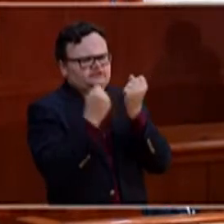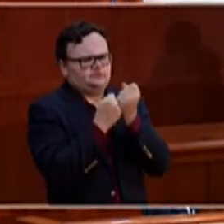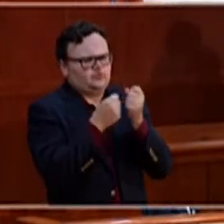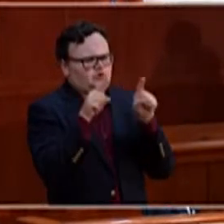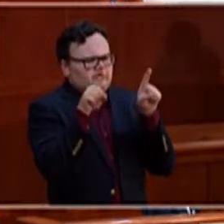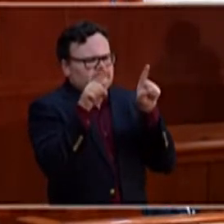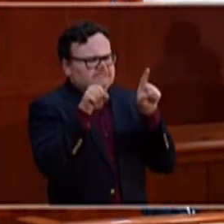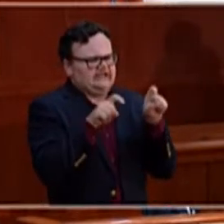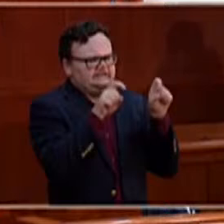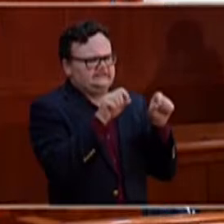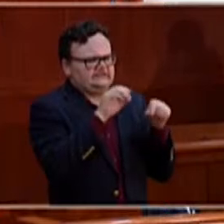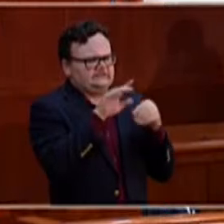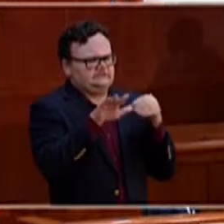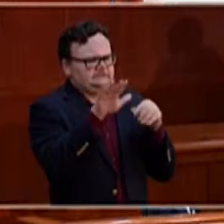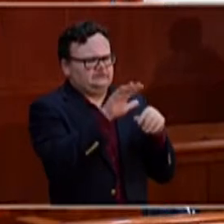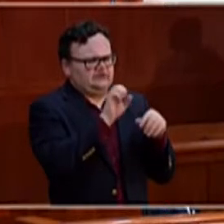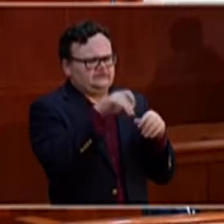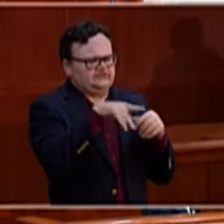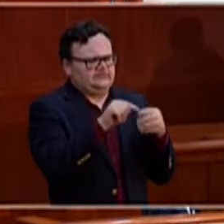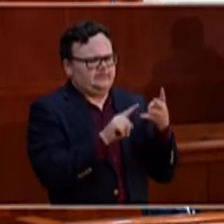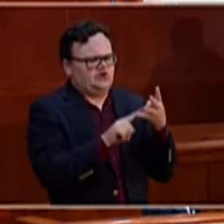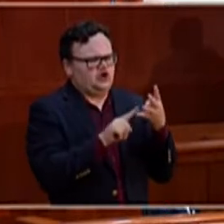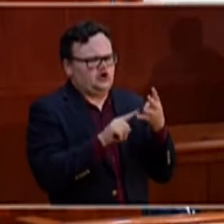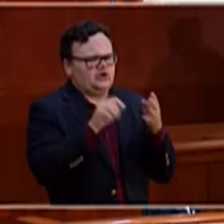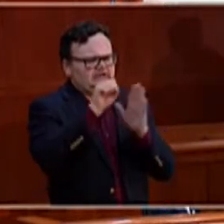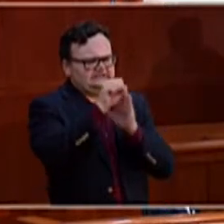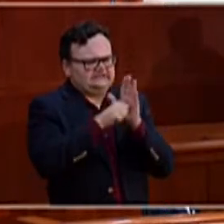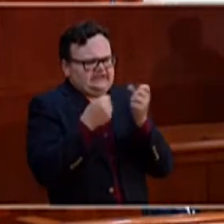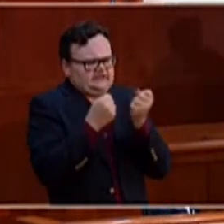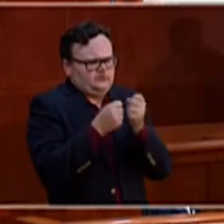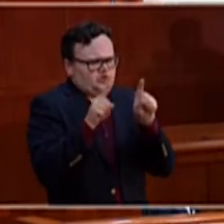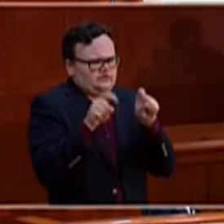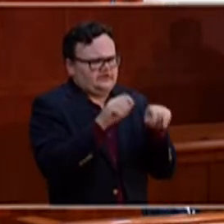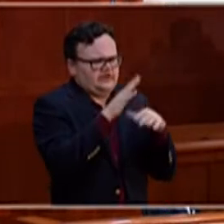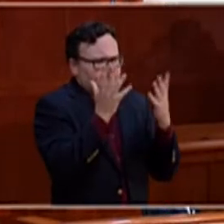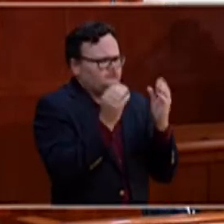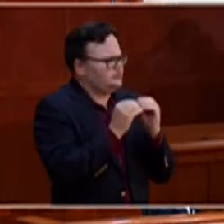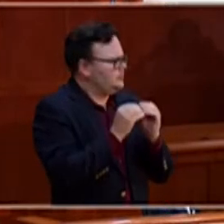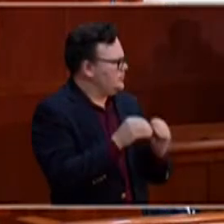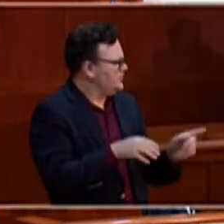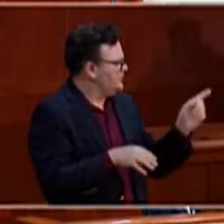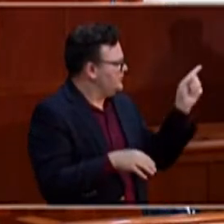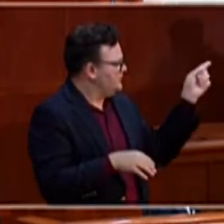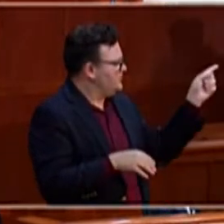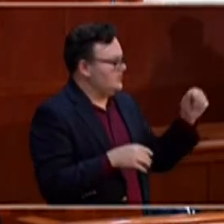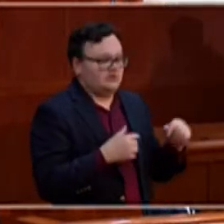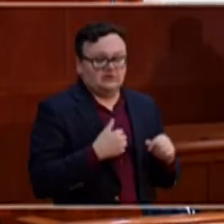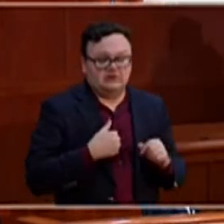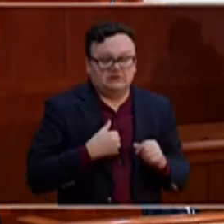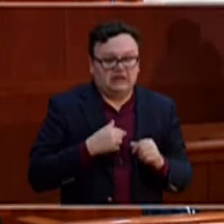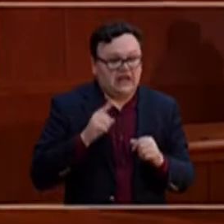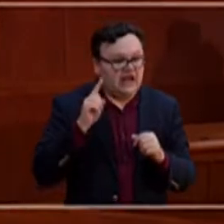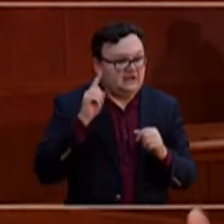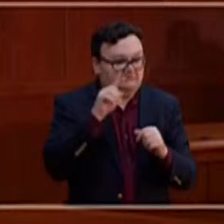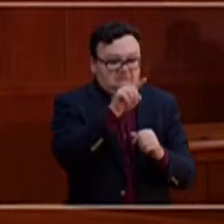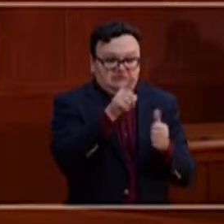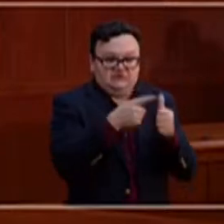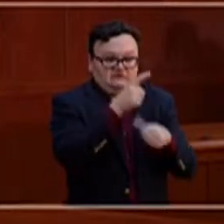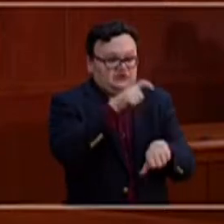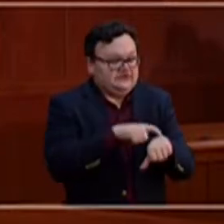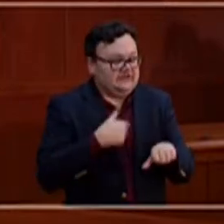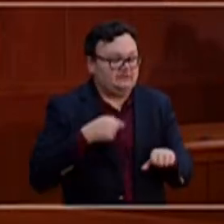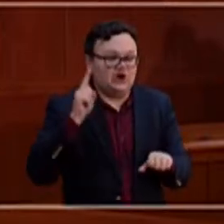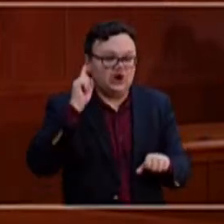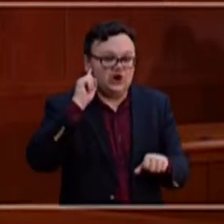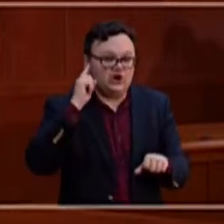of September. Is that a concern they should be worried about, or? I mean, it's news to me. I mean, we, as I've